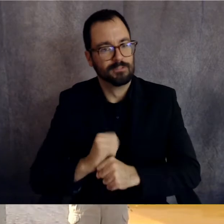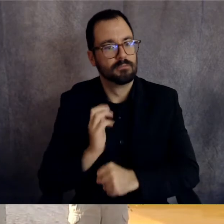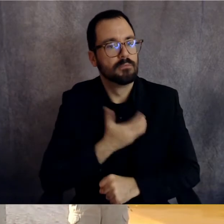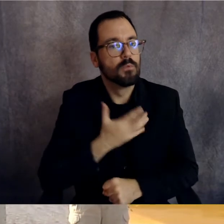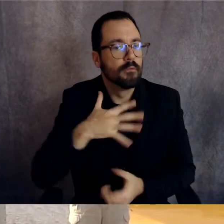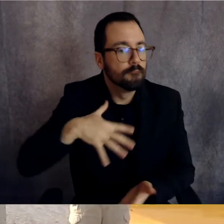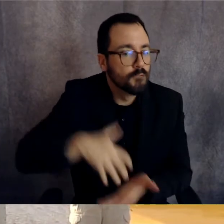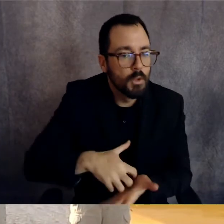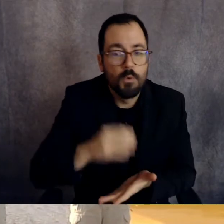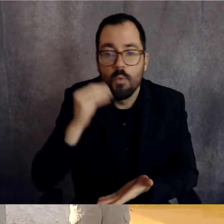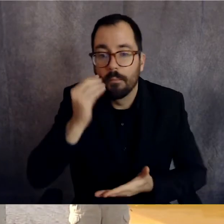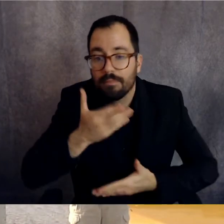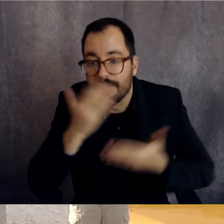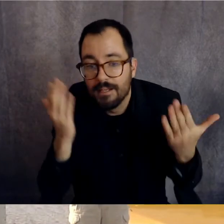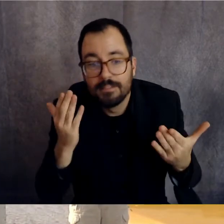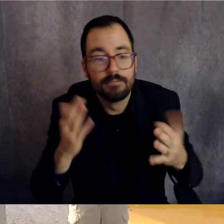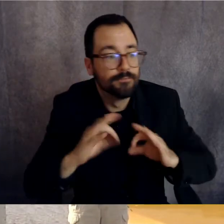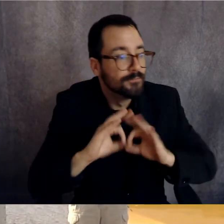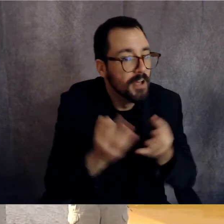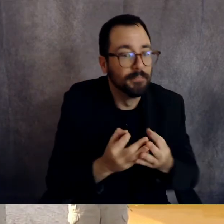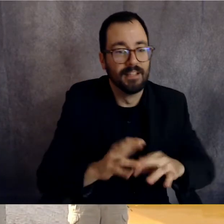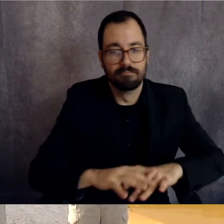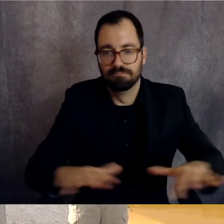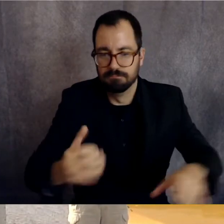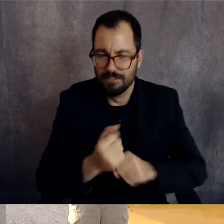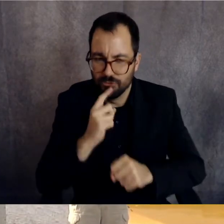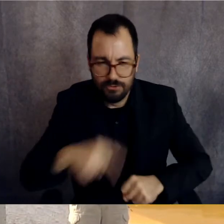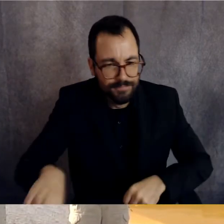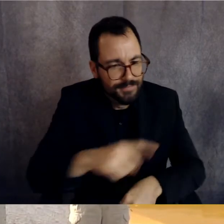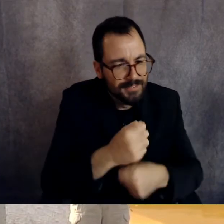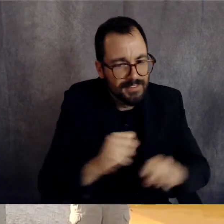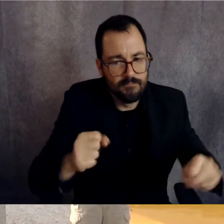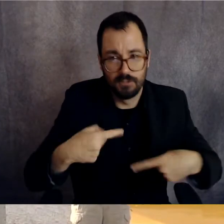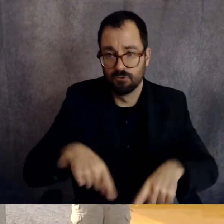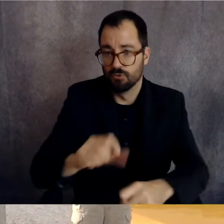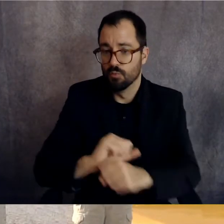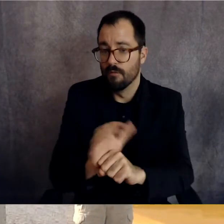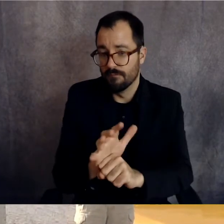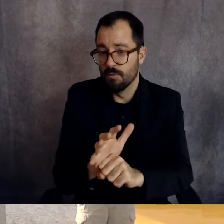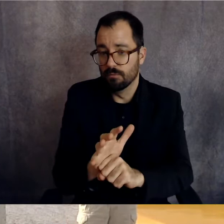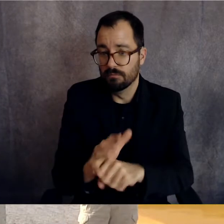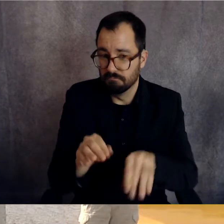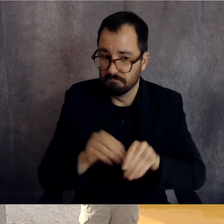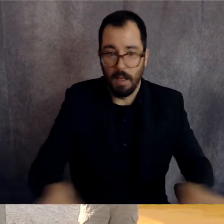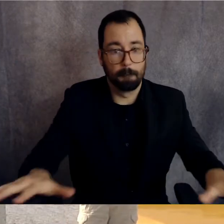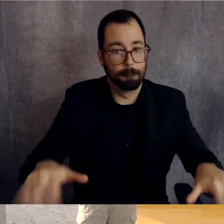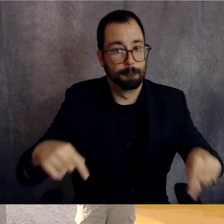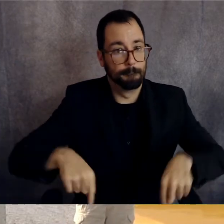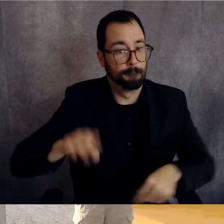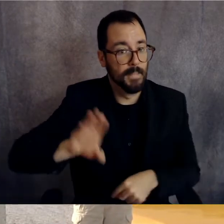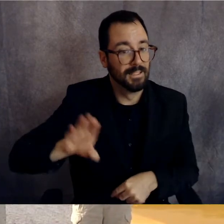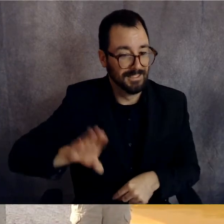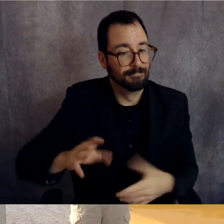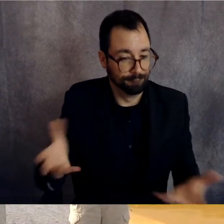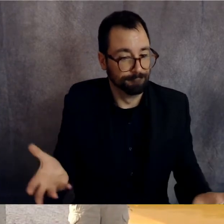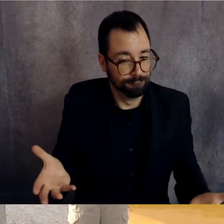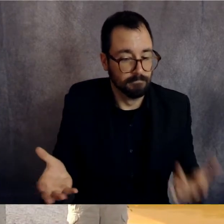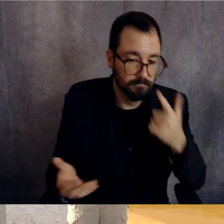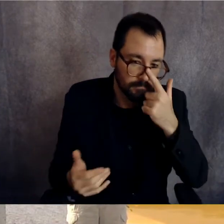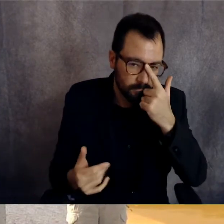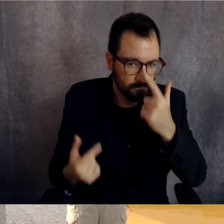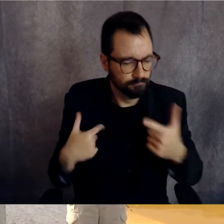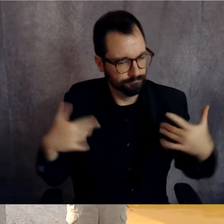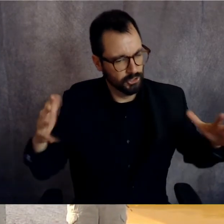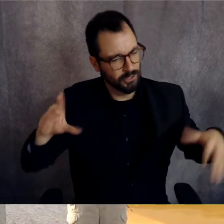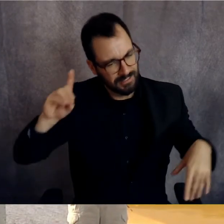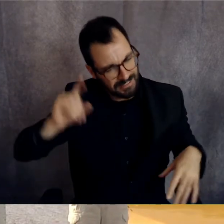homeless individuals and families, are safe. During the COVID-19 pandemic in the city of Boston, we did work very